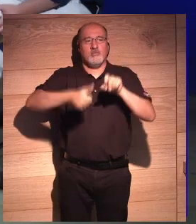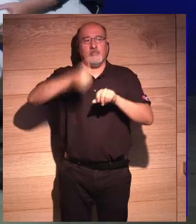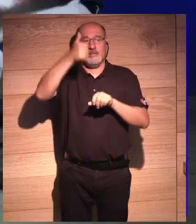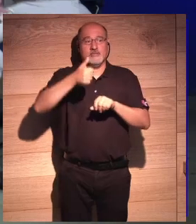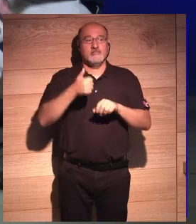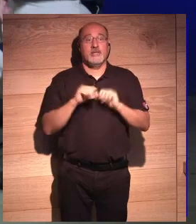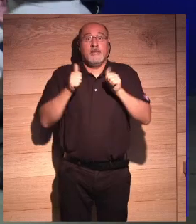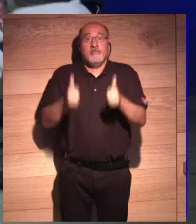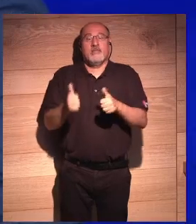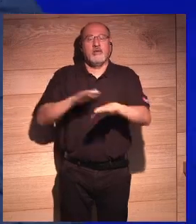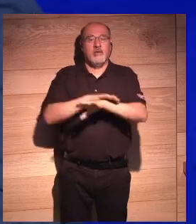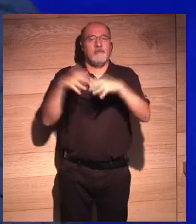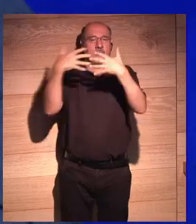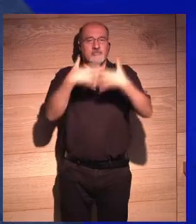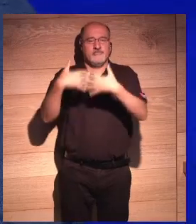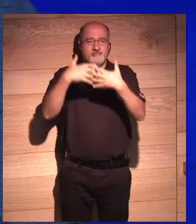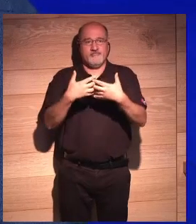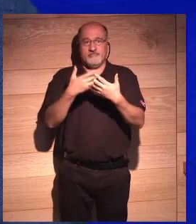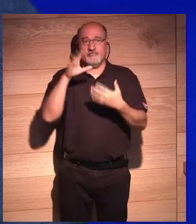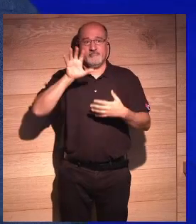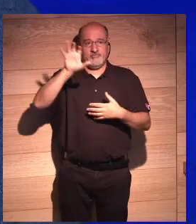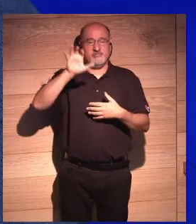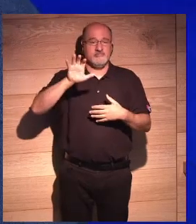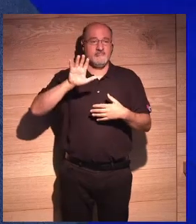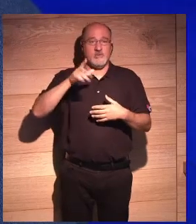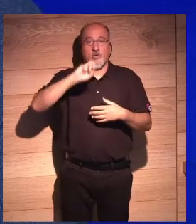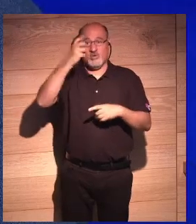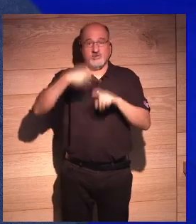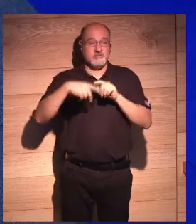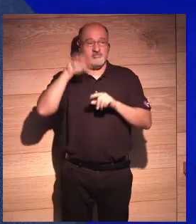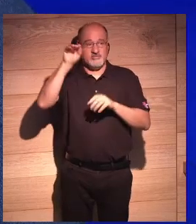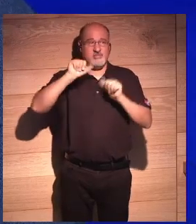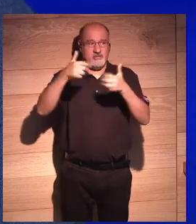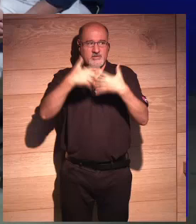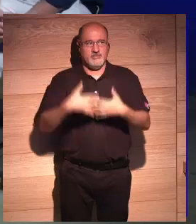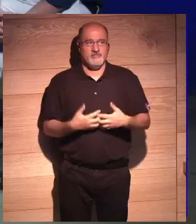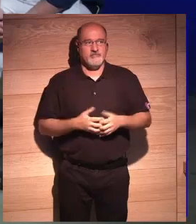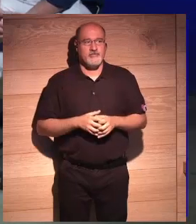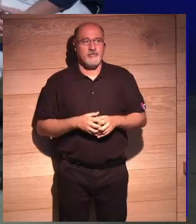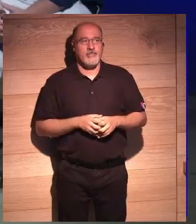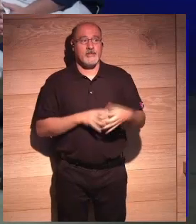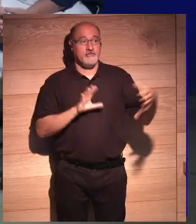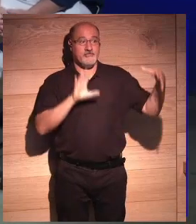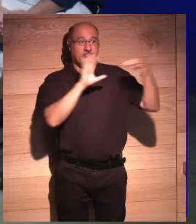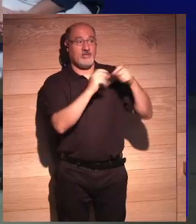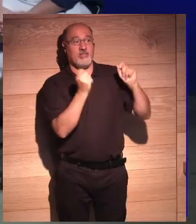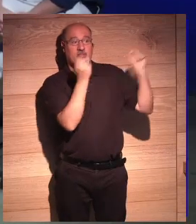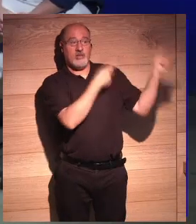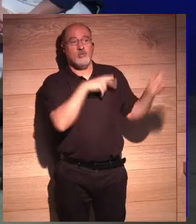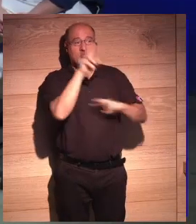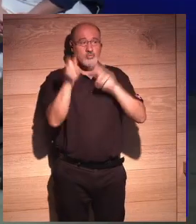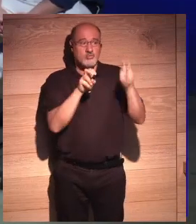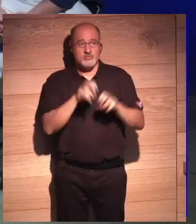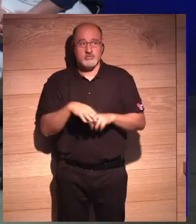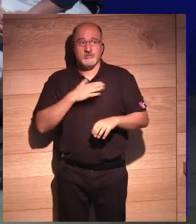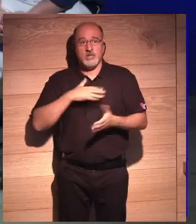like to develop more education contents, but well, we've started by the US, as with many other things. So a couple of references for you so